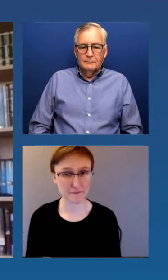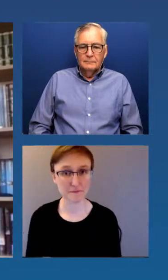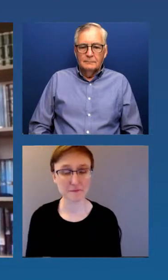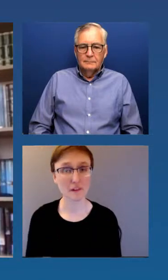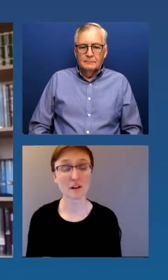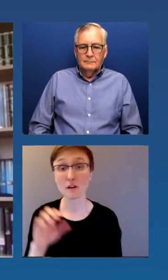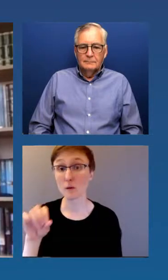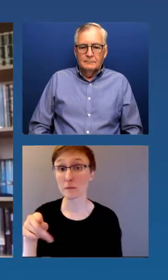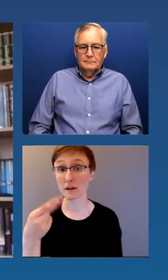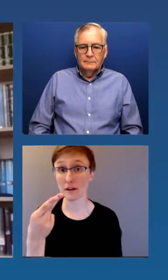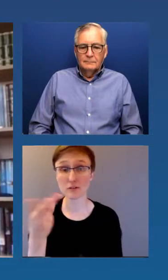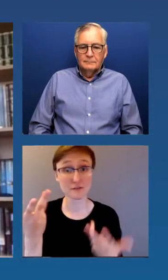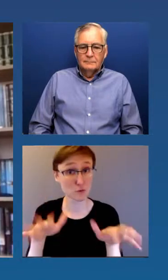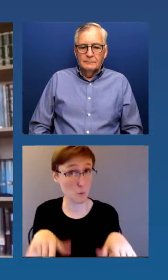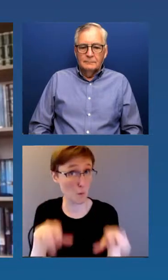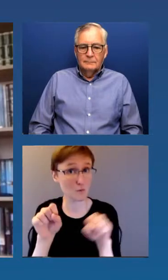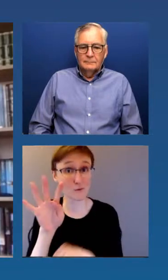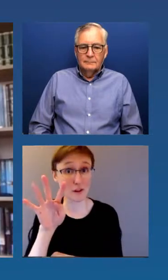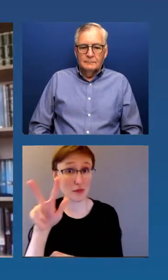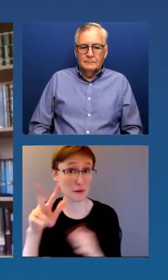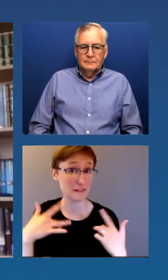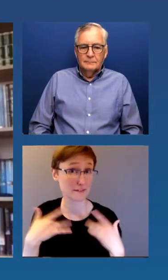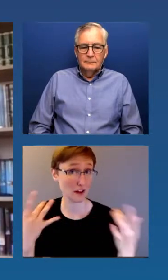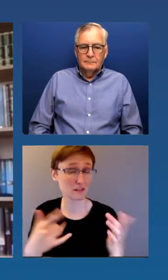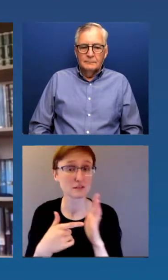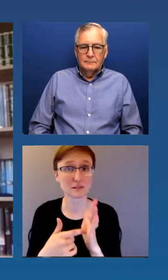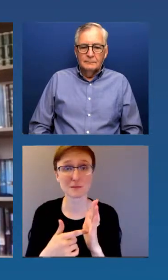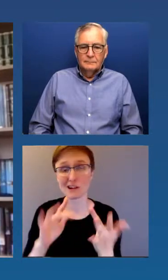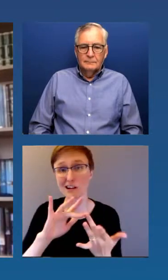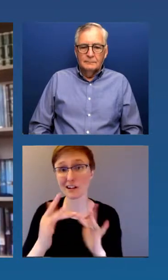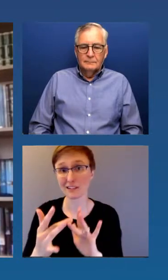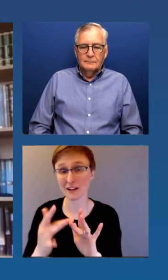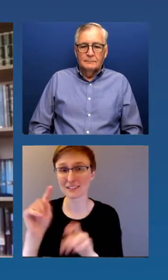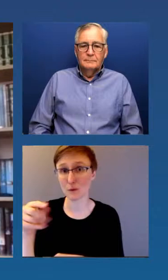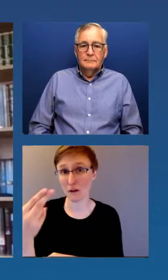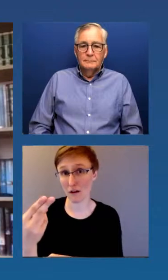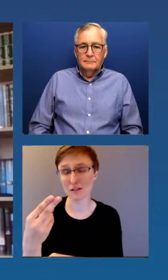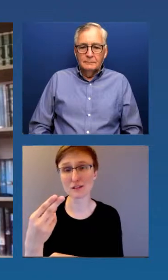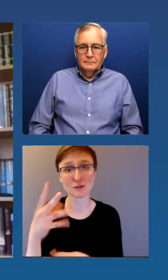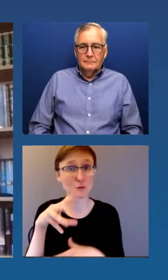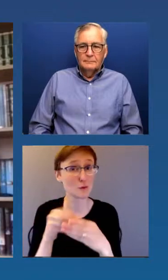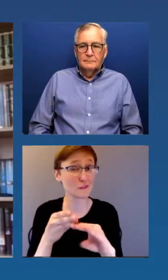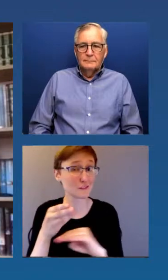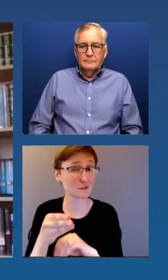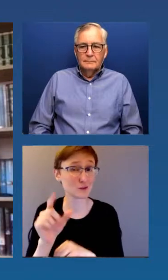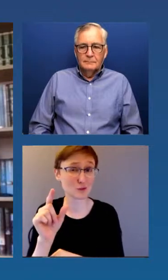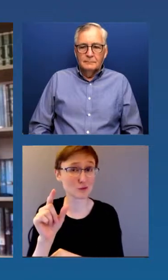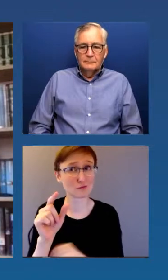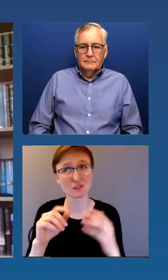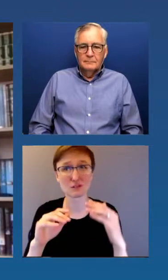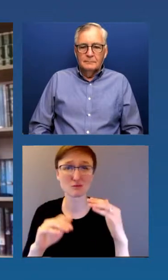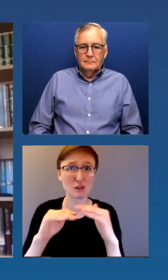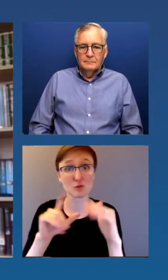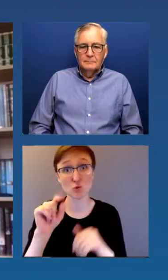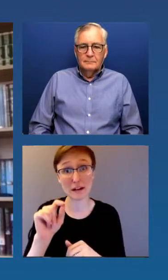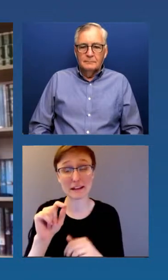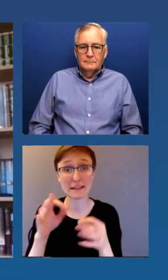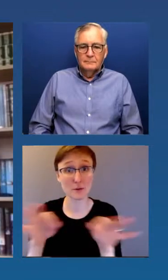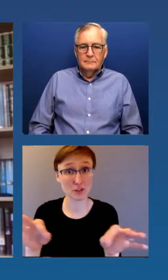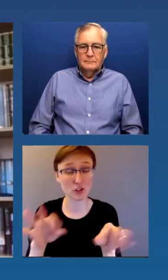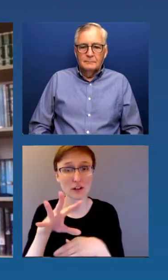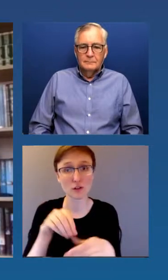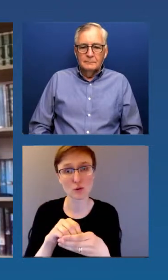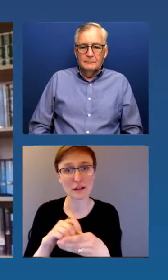hosted 43 events, including virtual town halls in nearly 20 languages, including Arabic, Somali, Lingala, Spanish, Kinyarwanda,